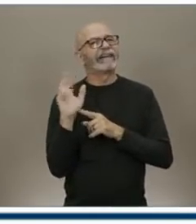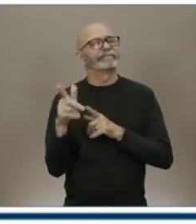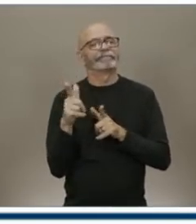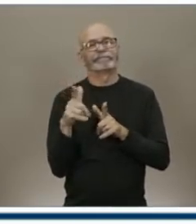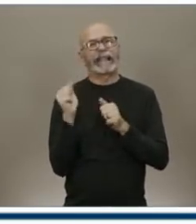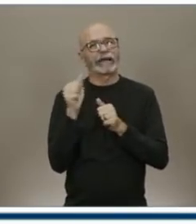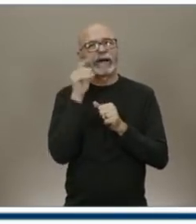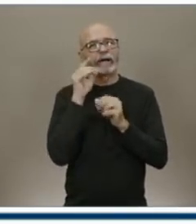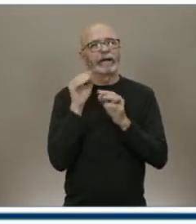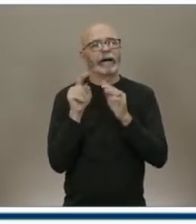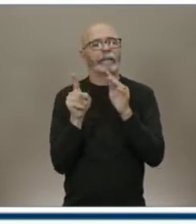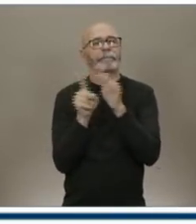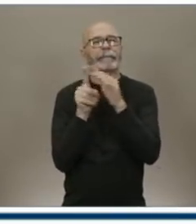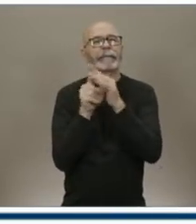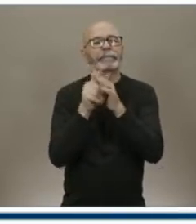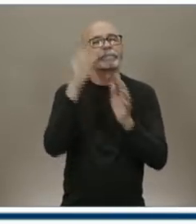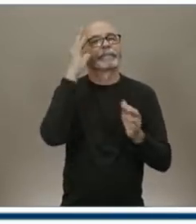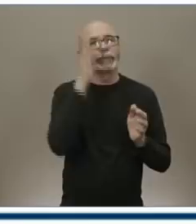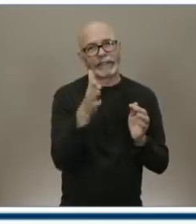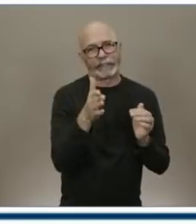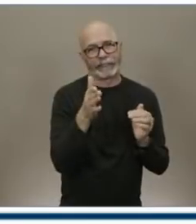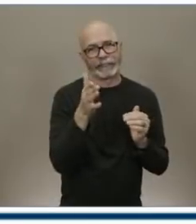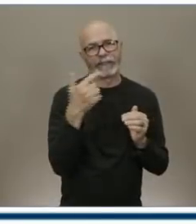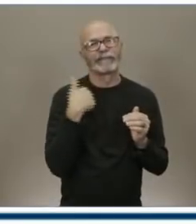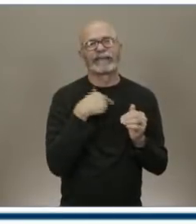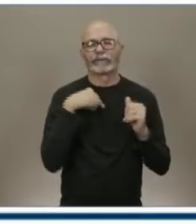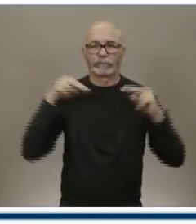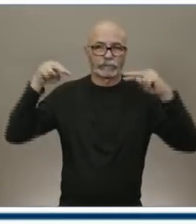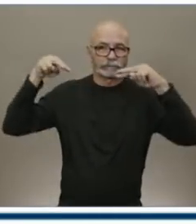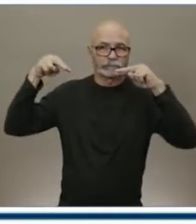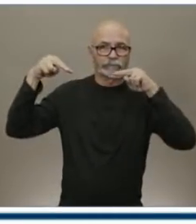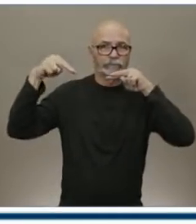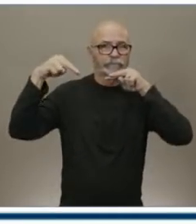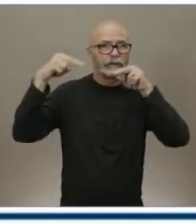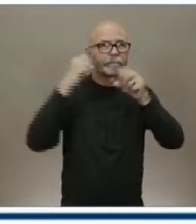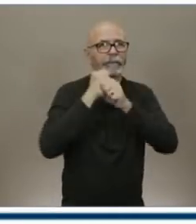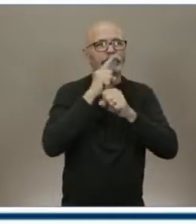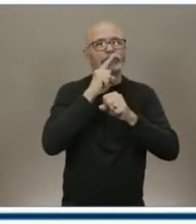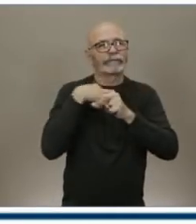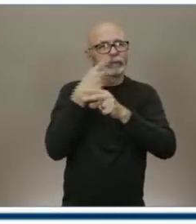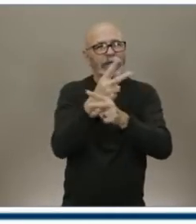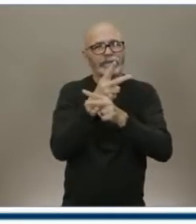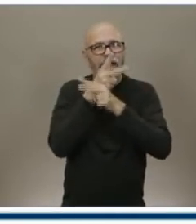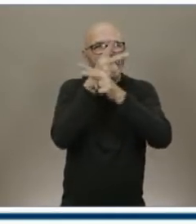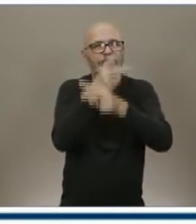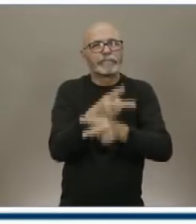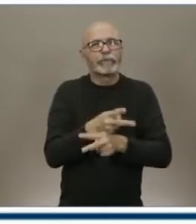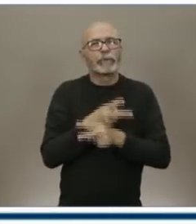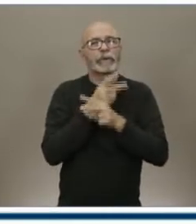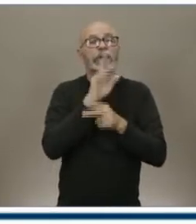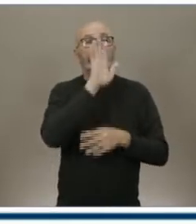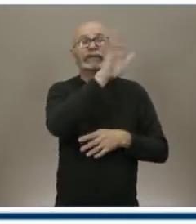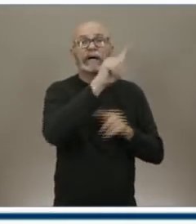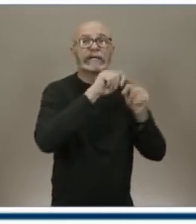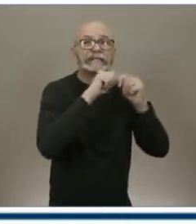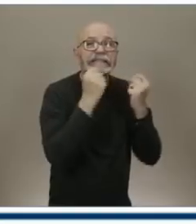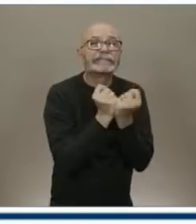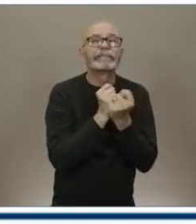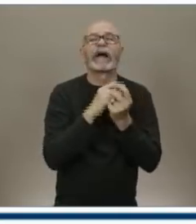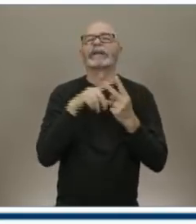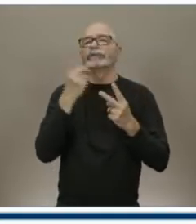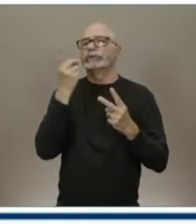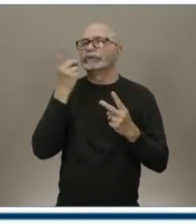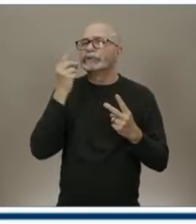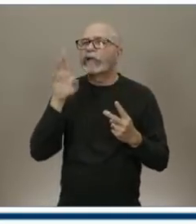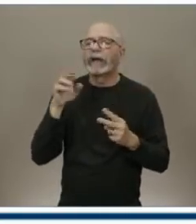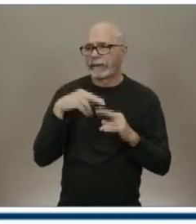our movement. Dr. Strang and his team will take a close look at the epidemiology in every community and try to get ahead of the